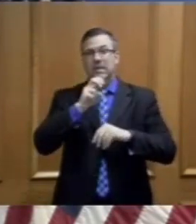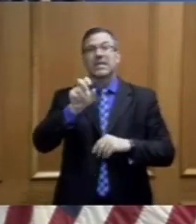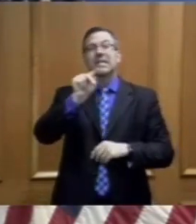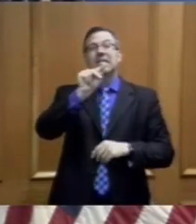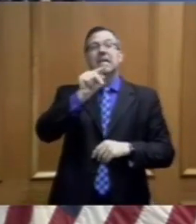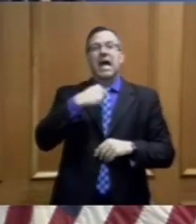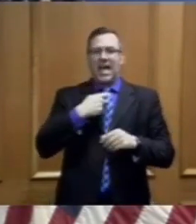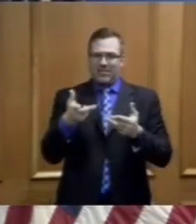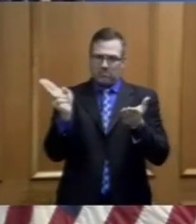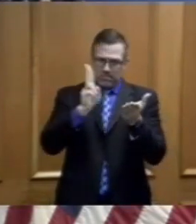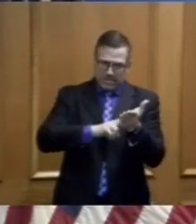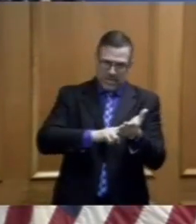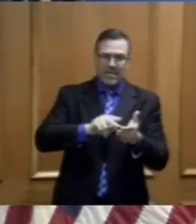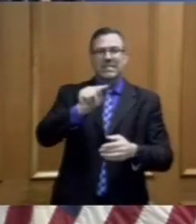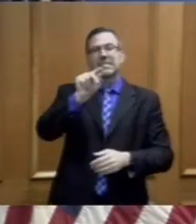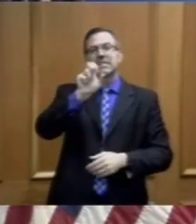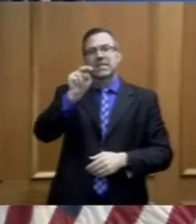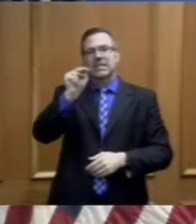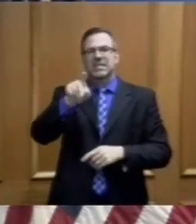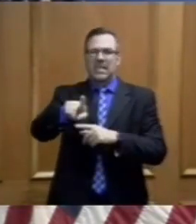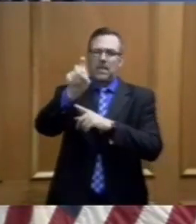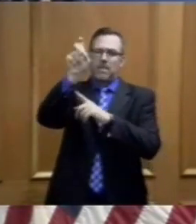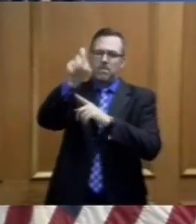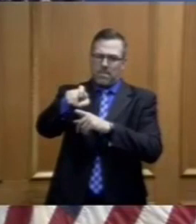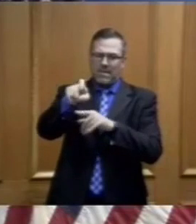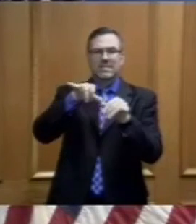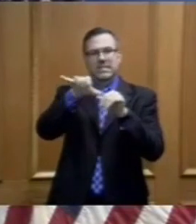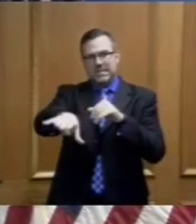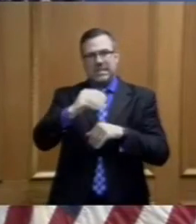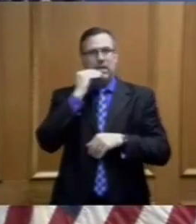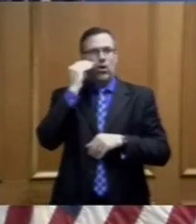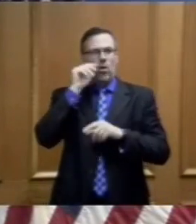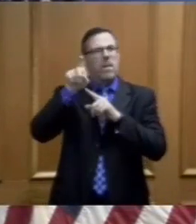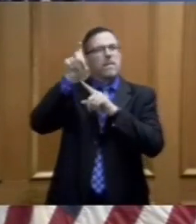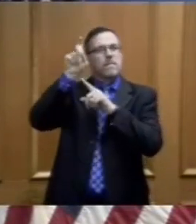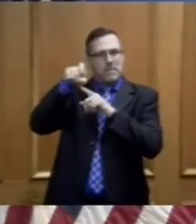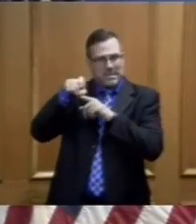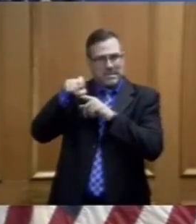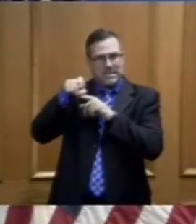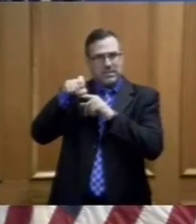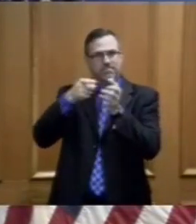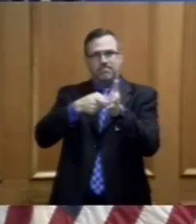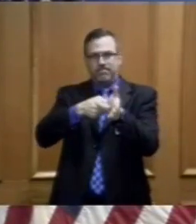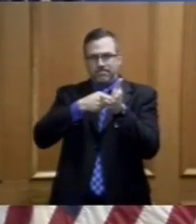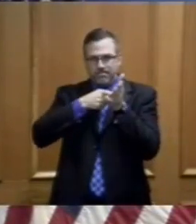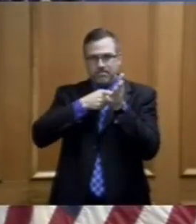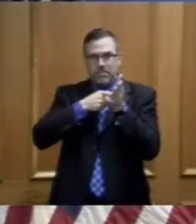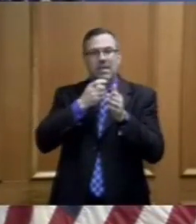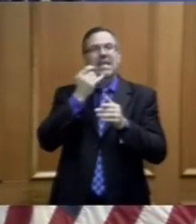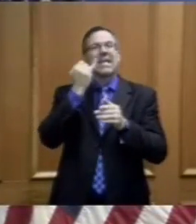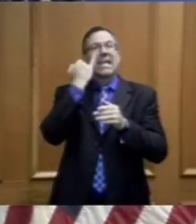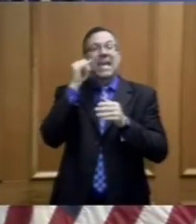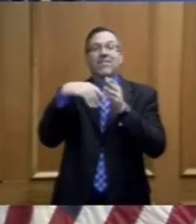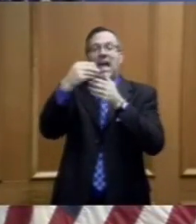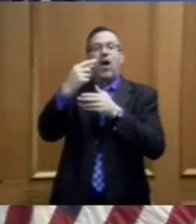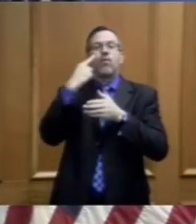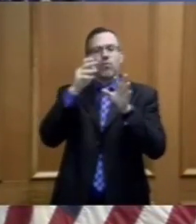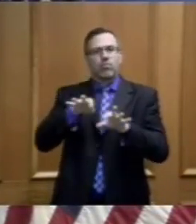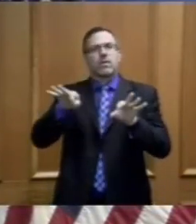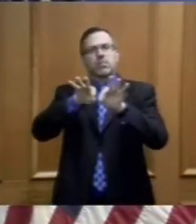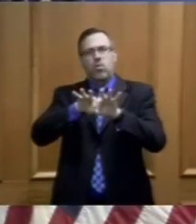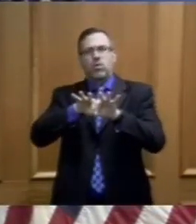must remain at home unless they're engaging in essential activity. Data from the Tennessee Department of